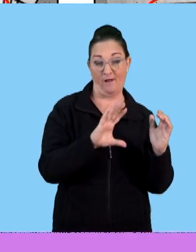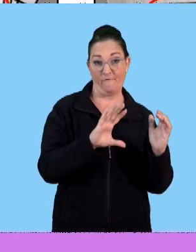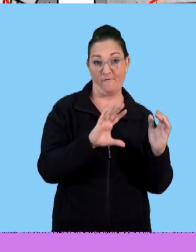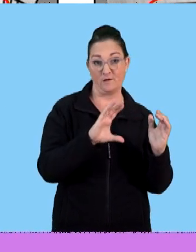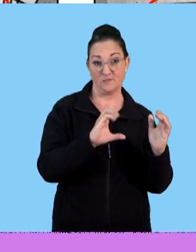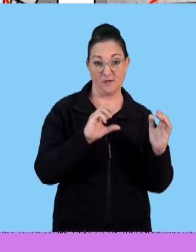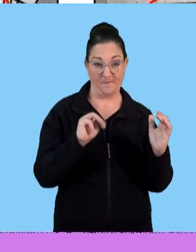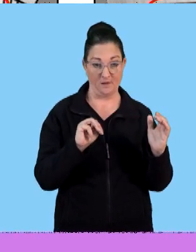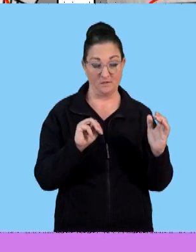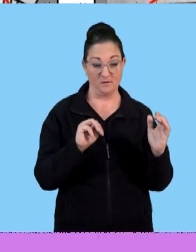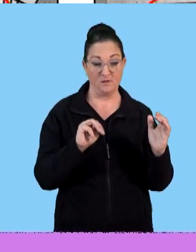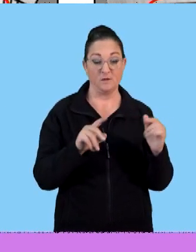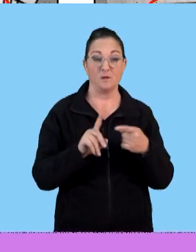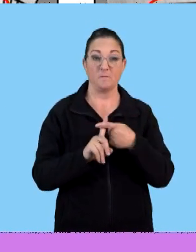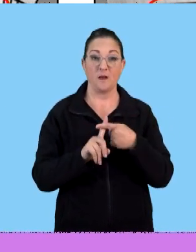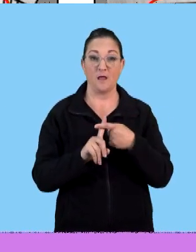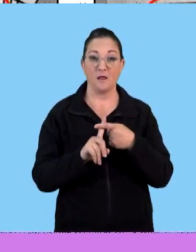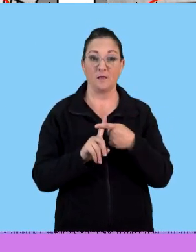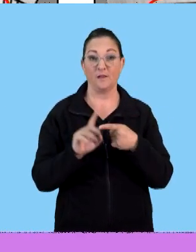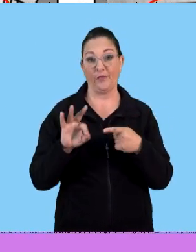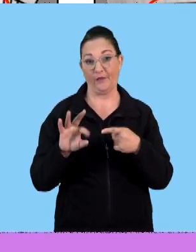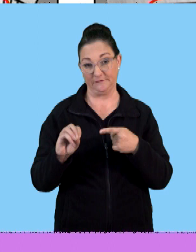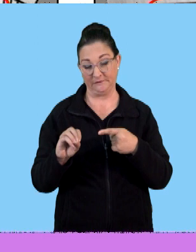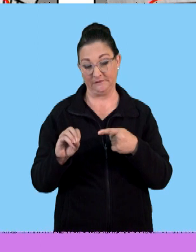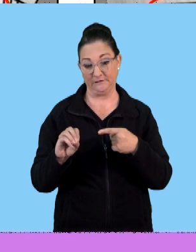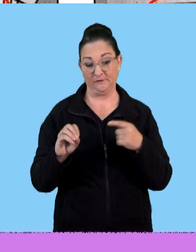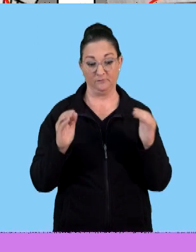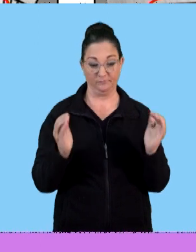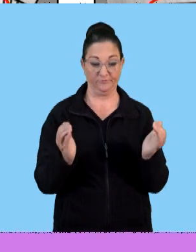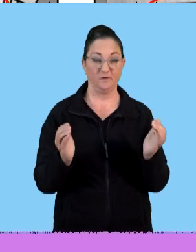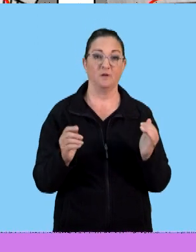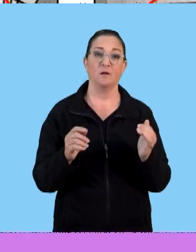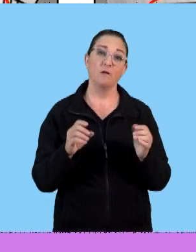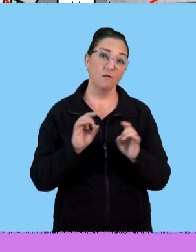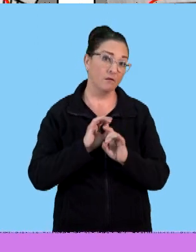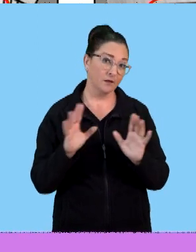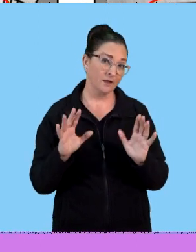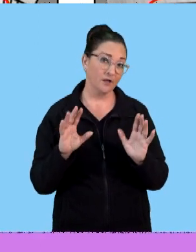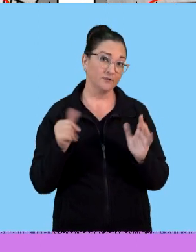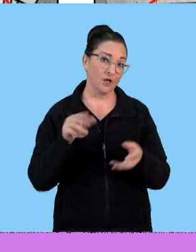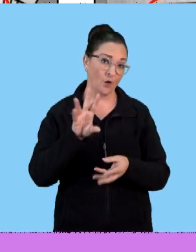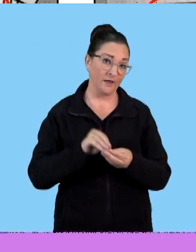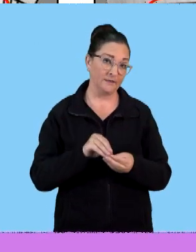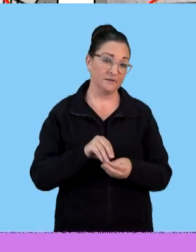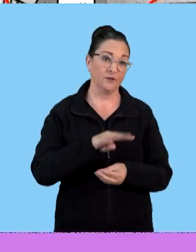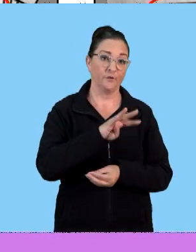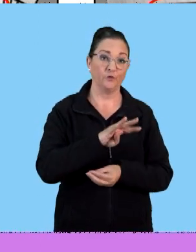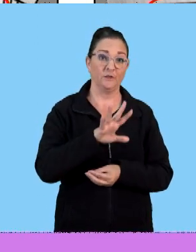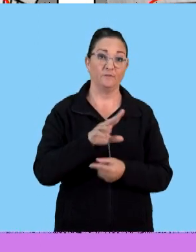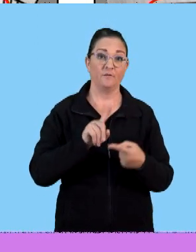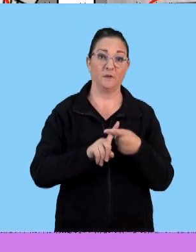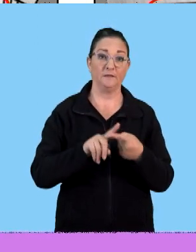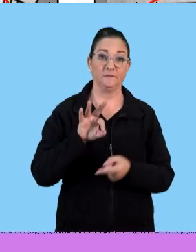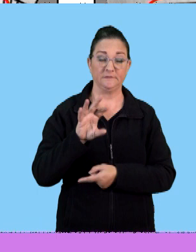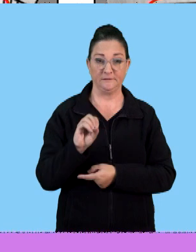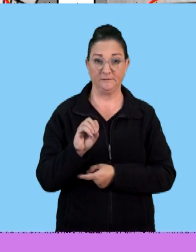longer side is 45 centimeters plus the breadth, that will be your 30 centimeters. Are we clear? So let's add together. So